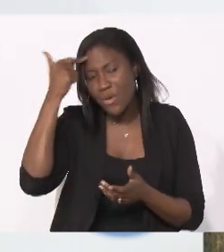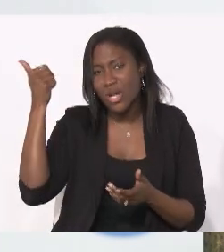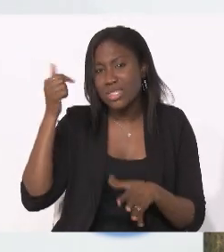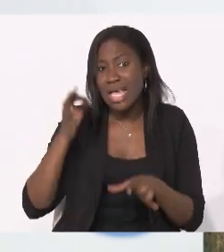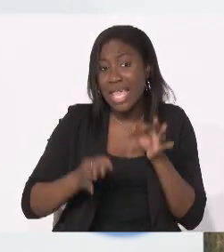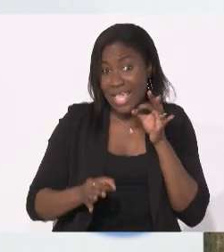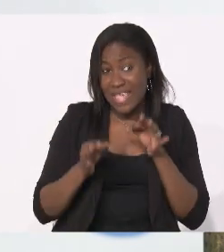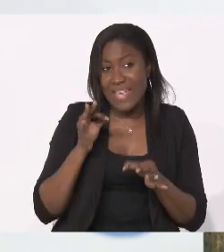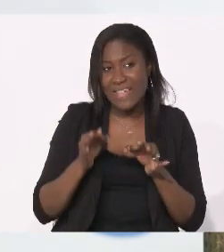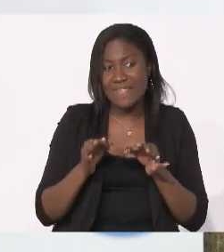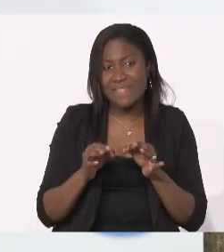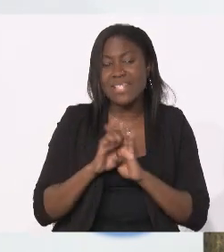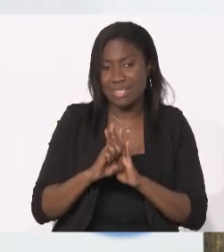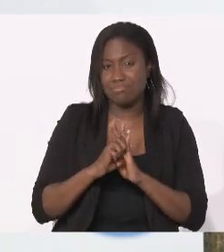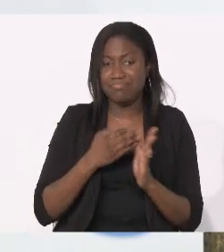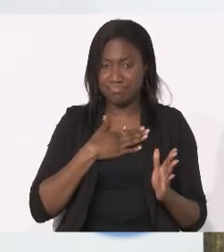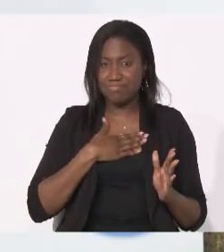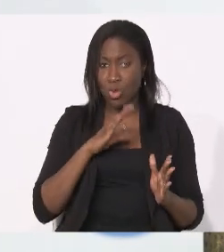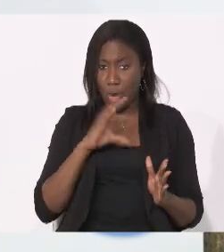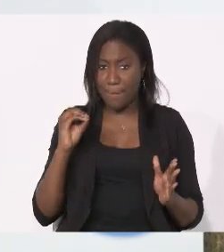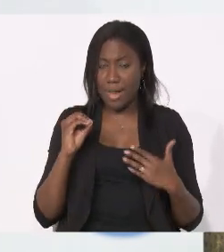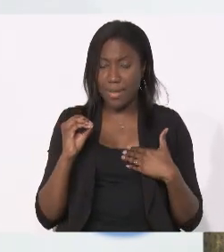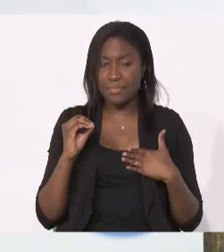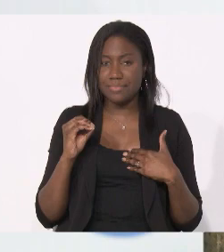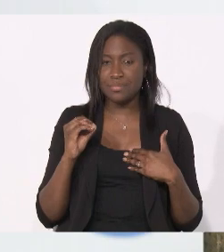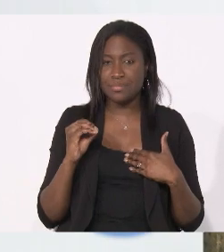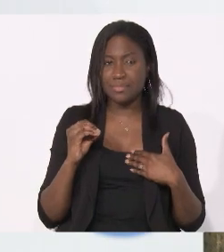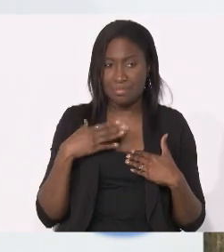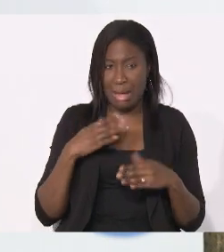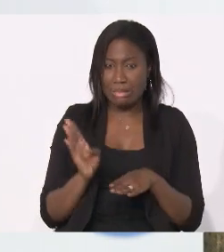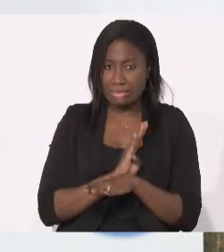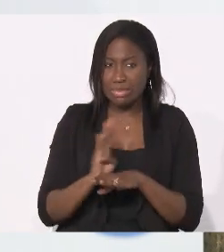in almost all of their films, and you will hear the national anthem.